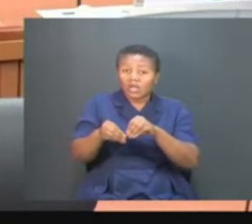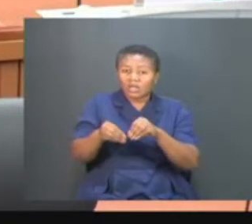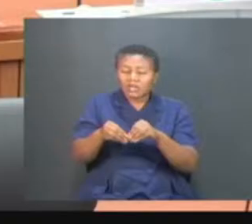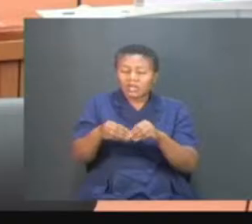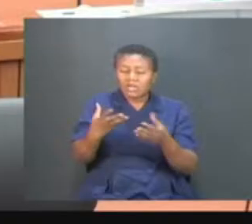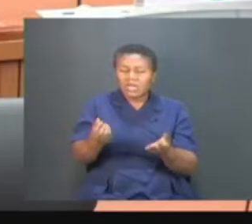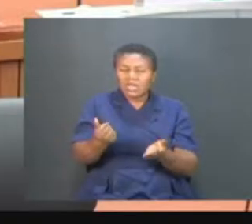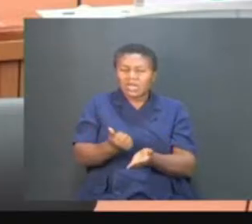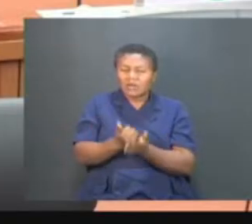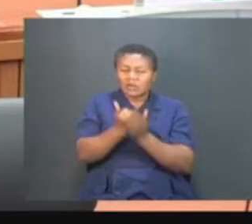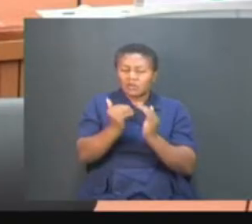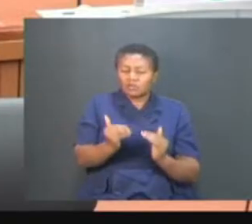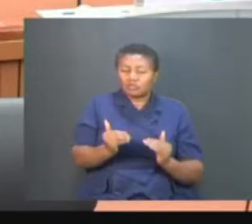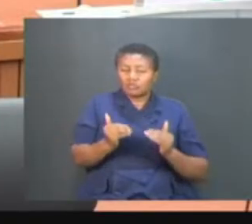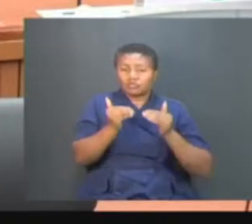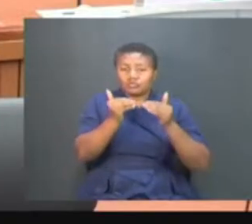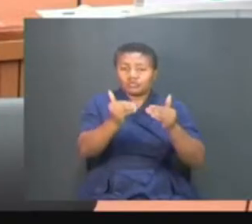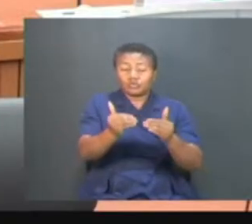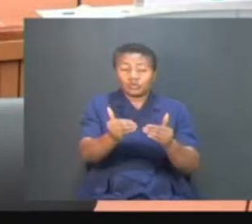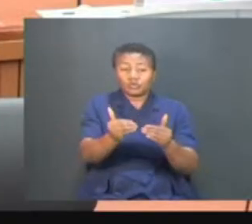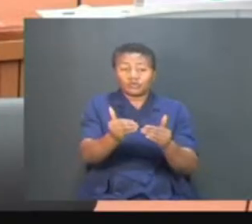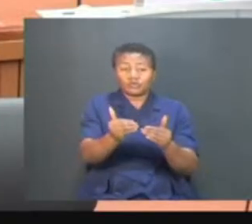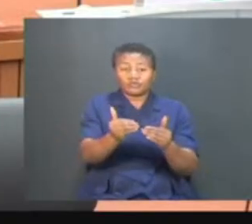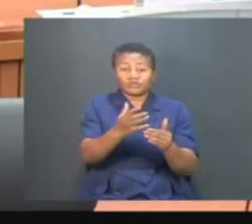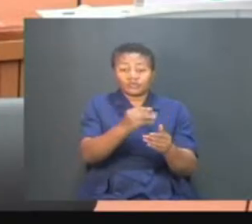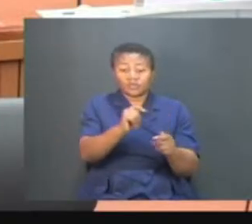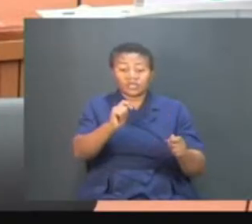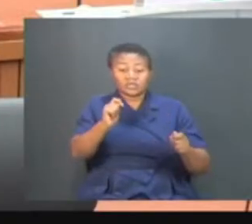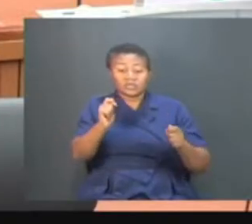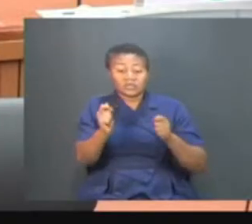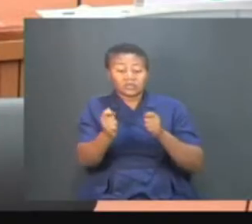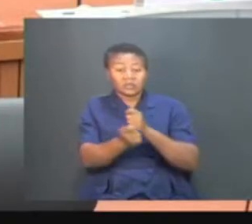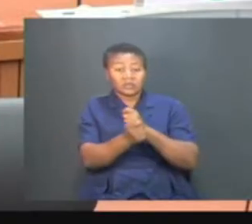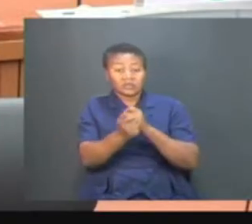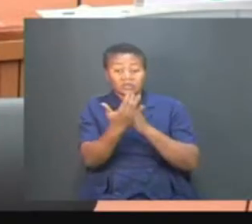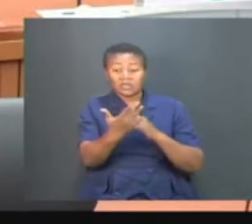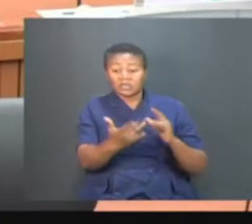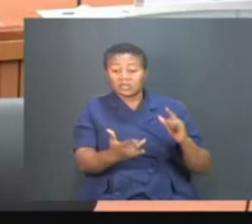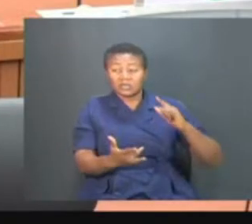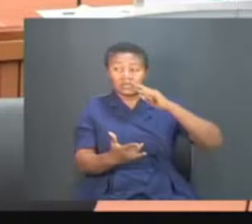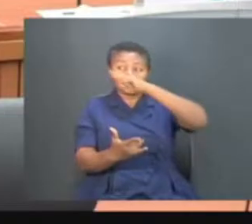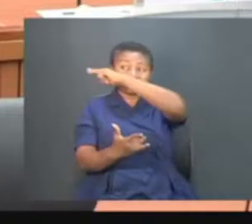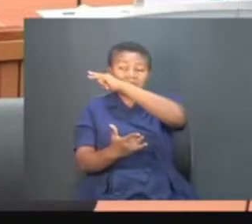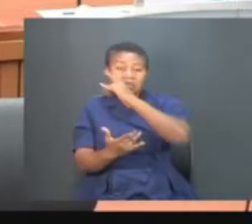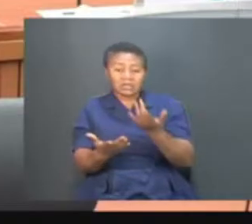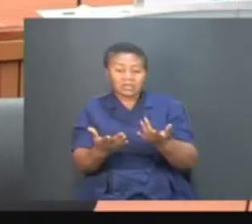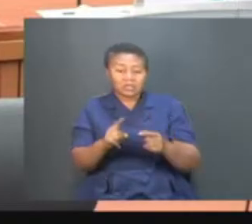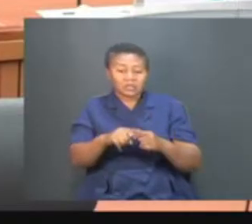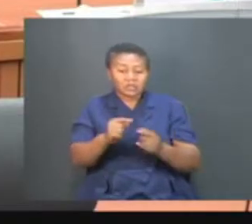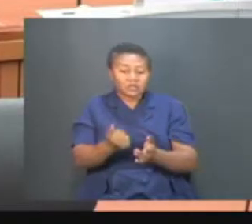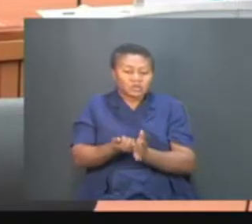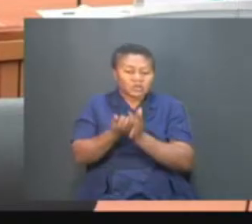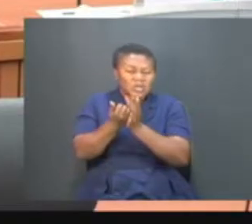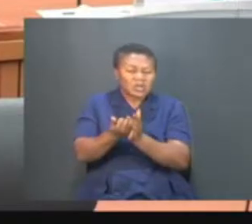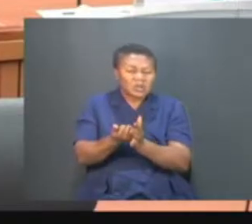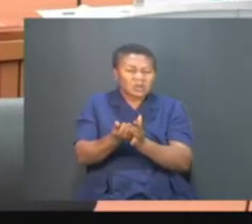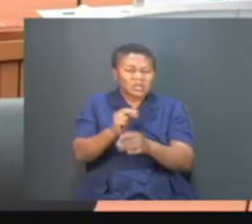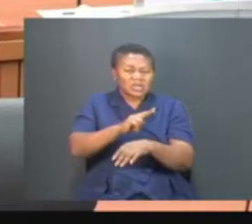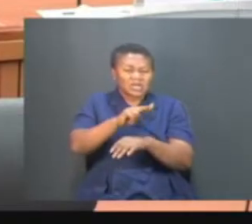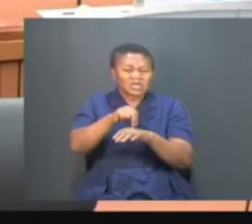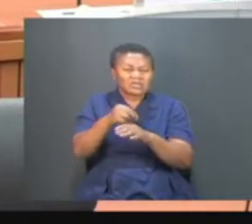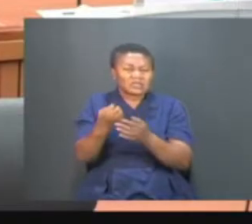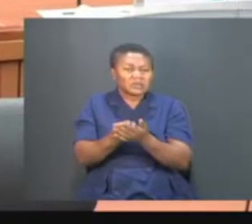competitiveness and accelerate export development in order to make the national economy